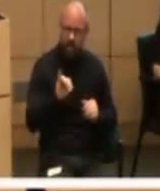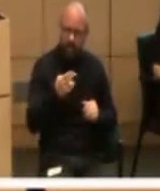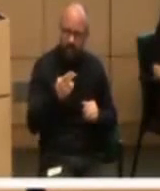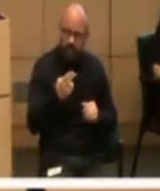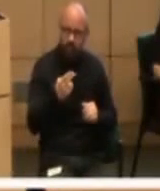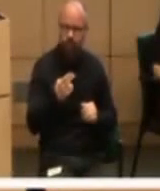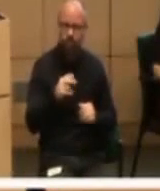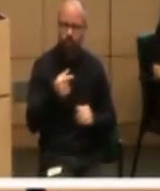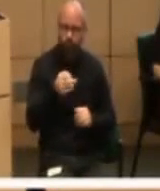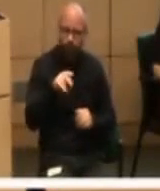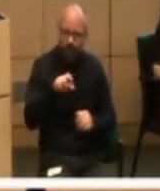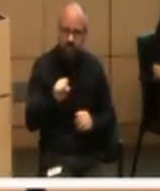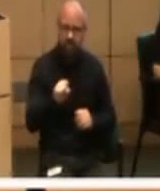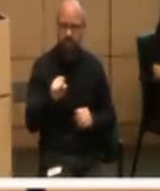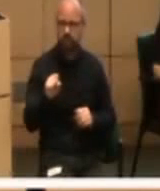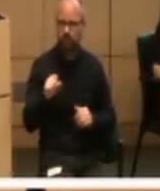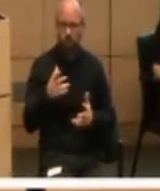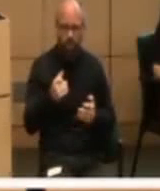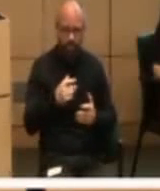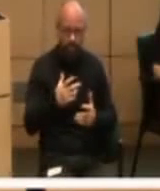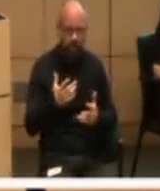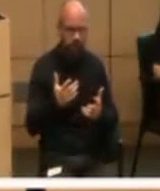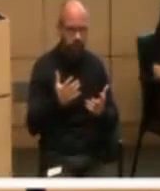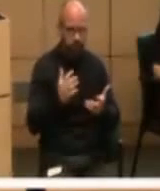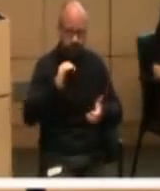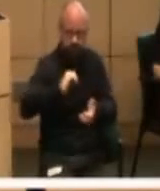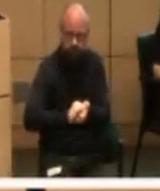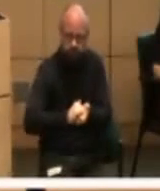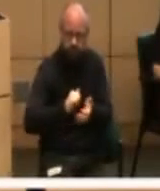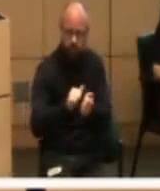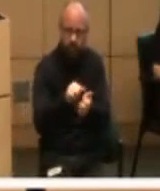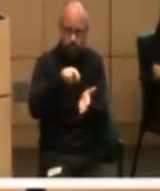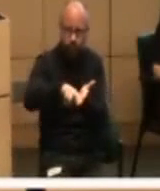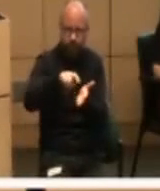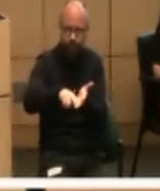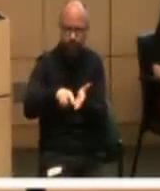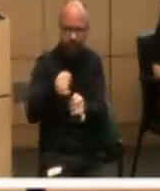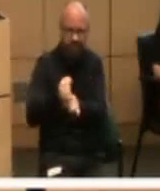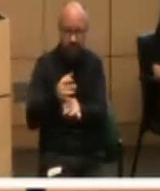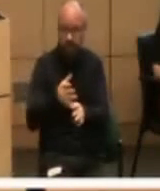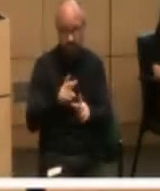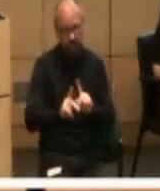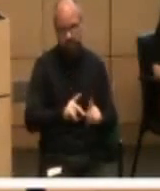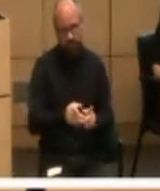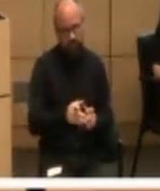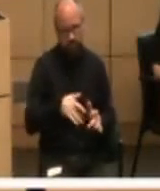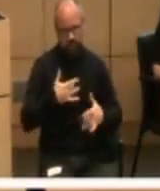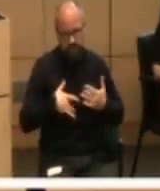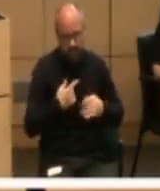designed to do business partnerships with research, and those are the kinds of ideas that people probably get pretty excited about. And